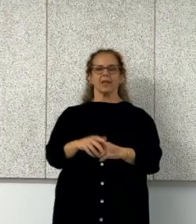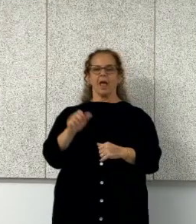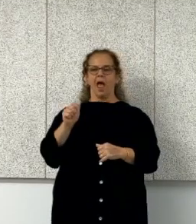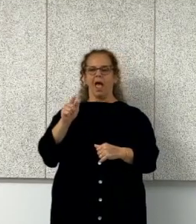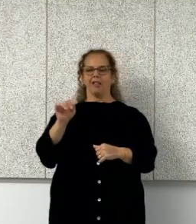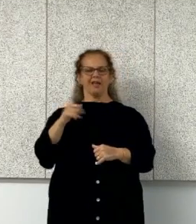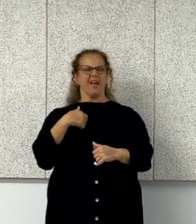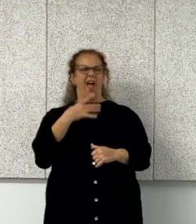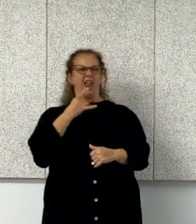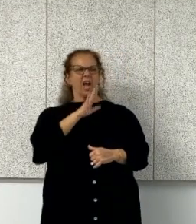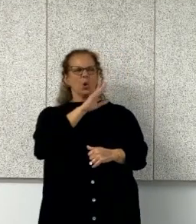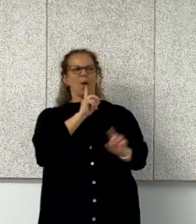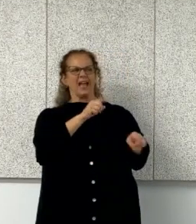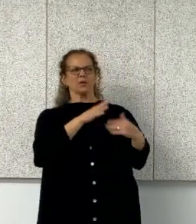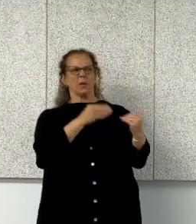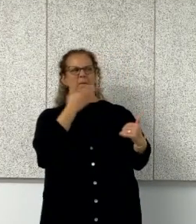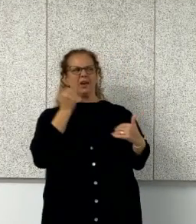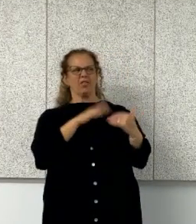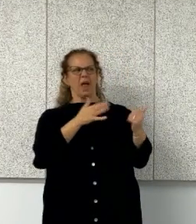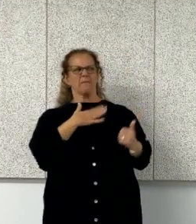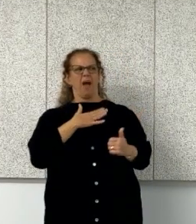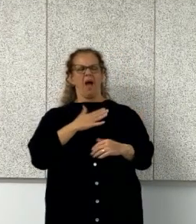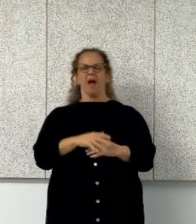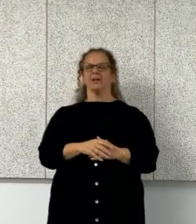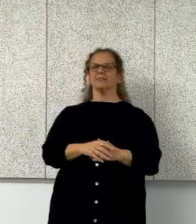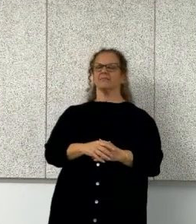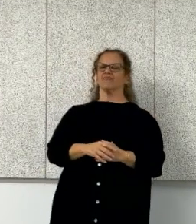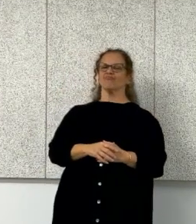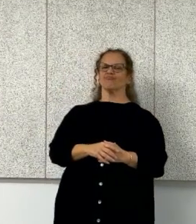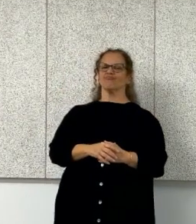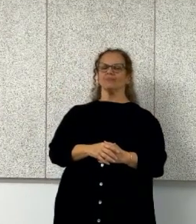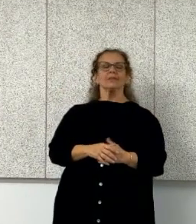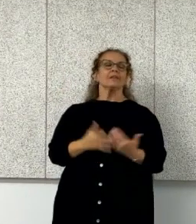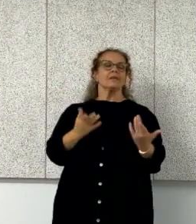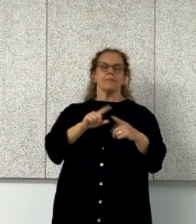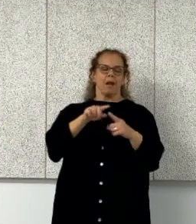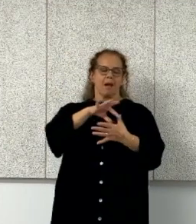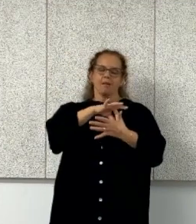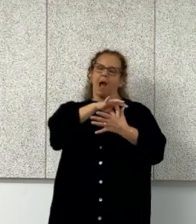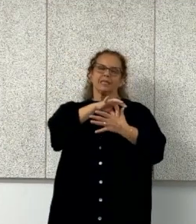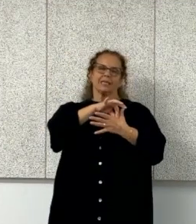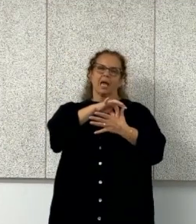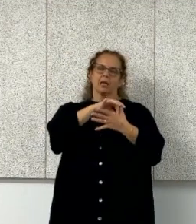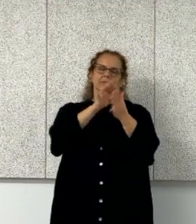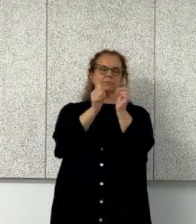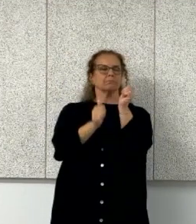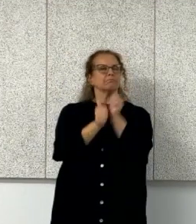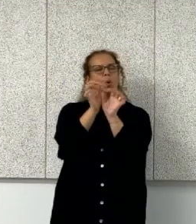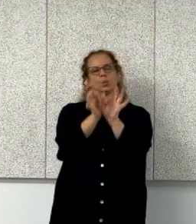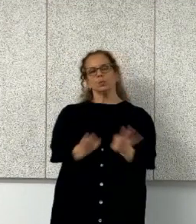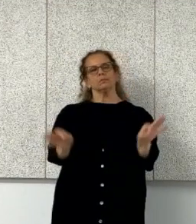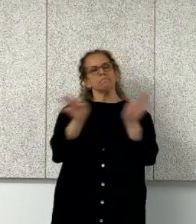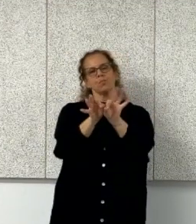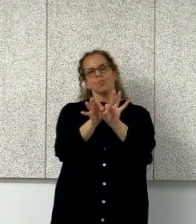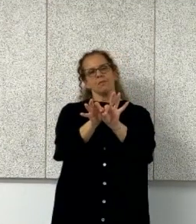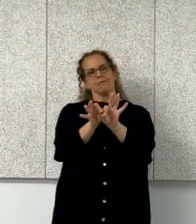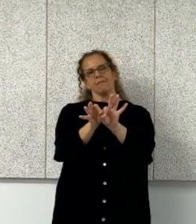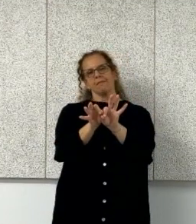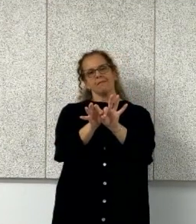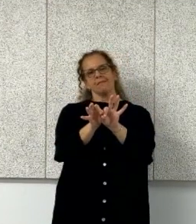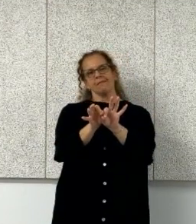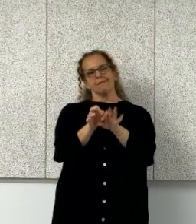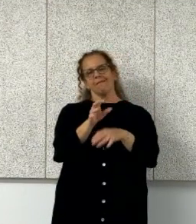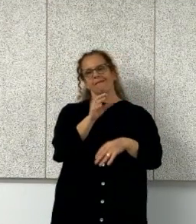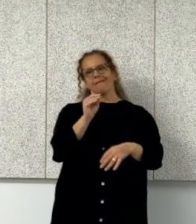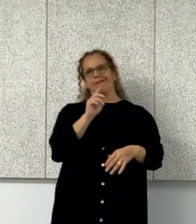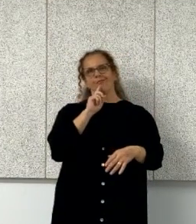response better than mine. I want to like highlight in bold. content is like the most important thing, because also goes across everything that,